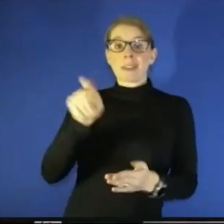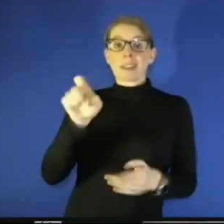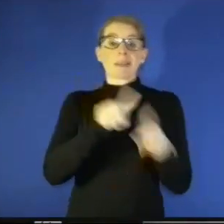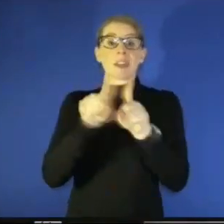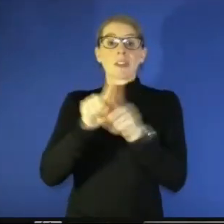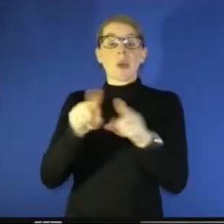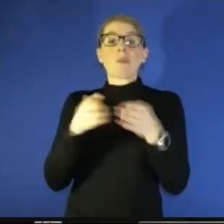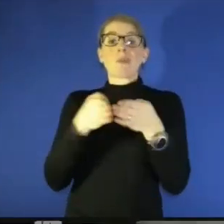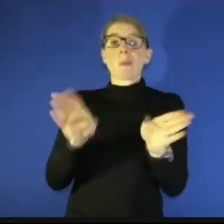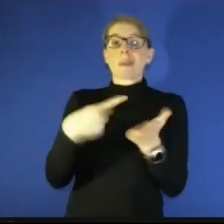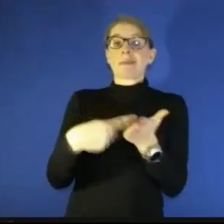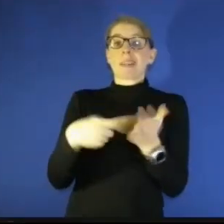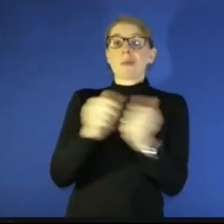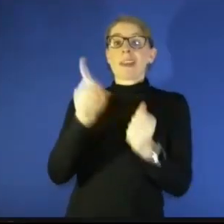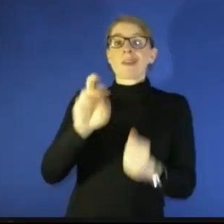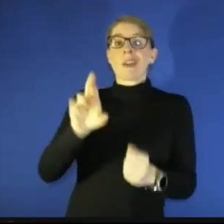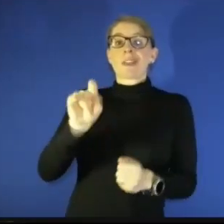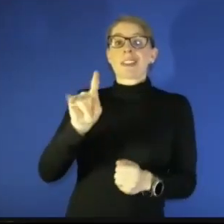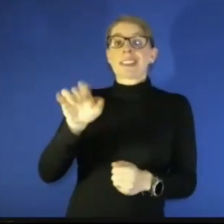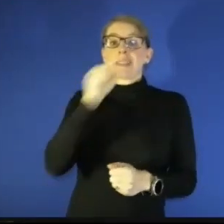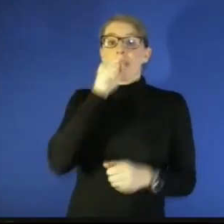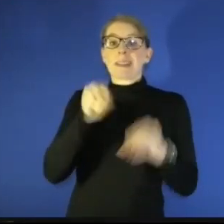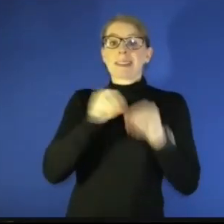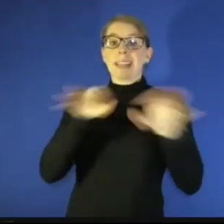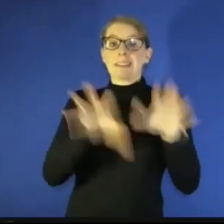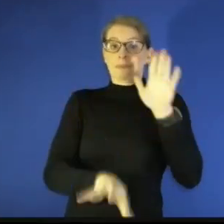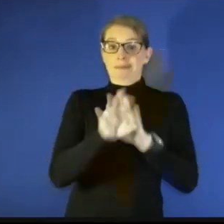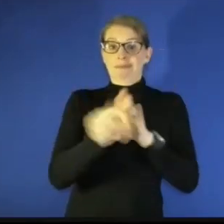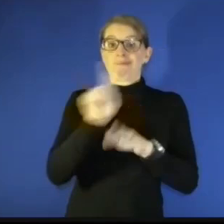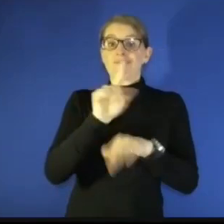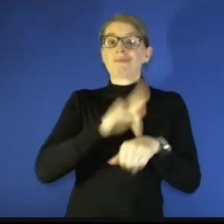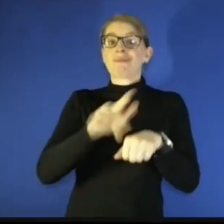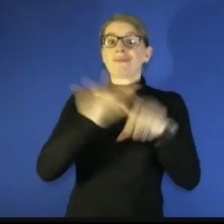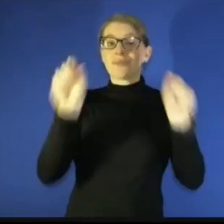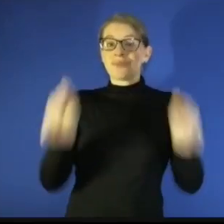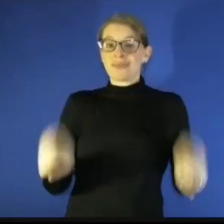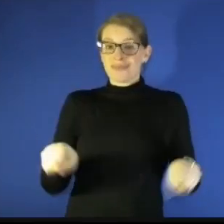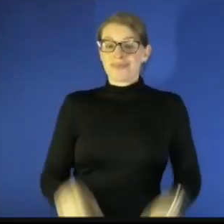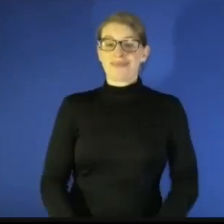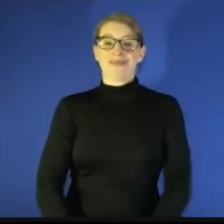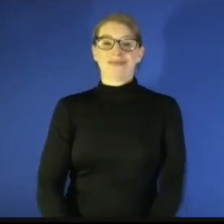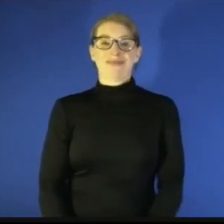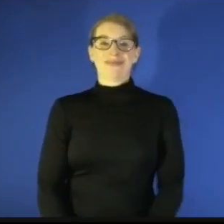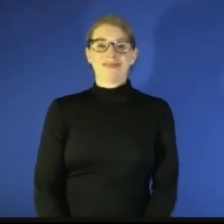with Dr. Stites podcasts. Now everywhere podcasts are available.